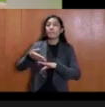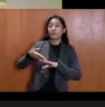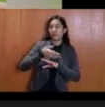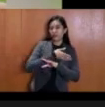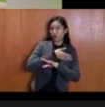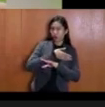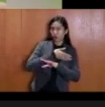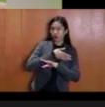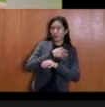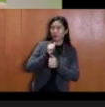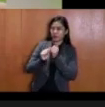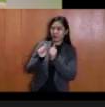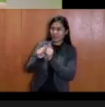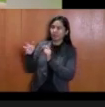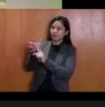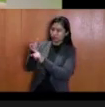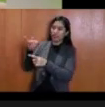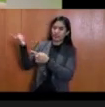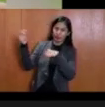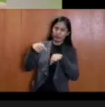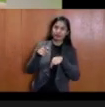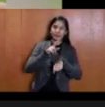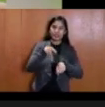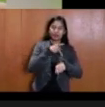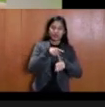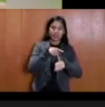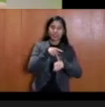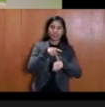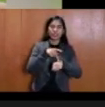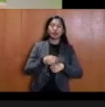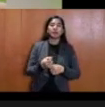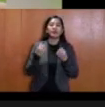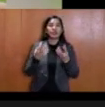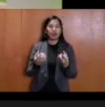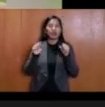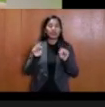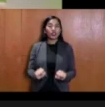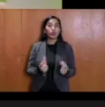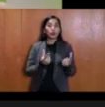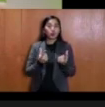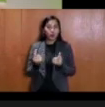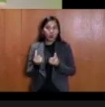agree that there's much more that we can do in, let's say, integrating,